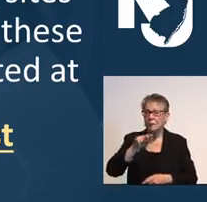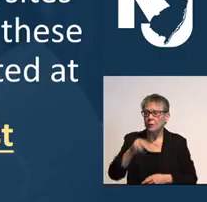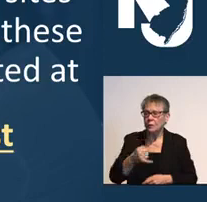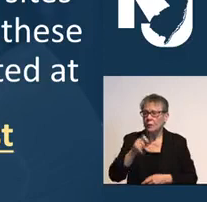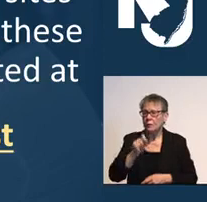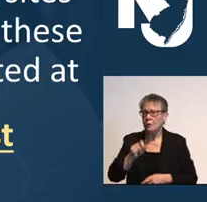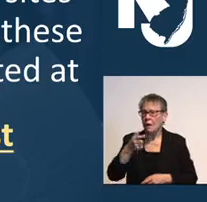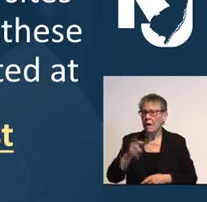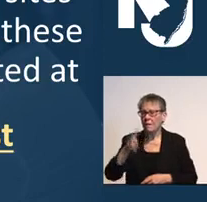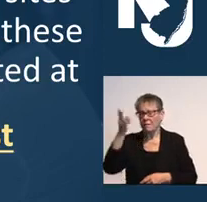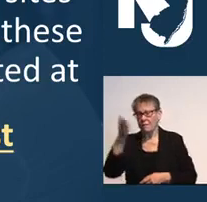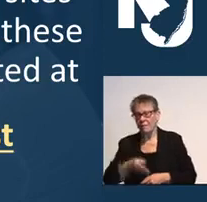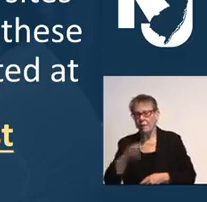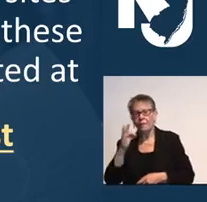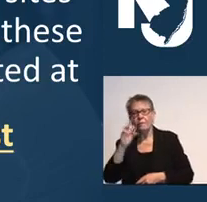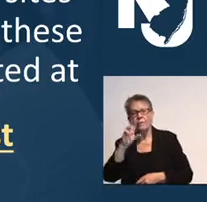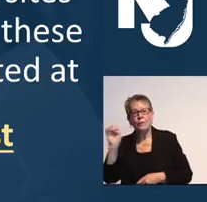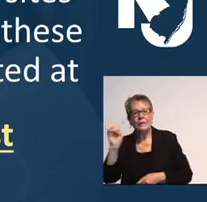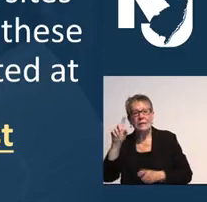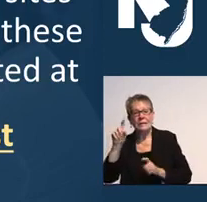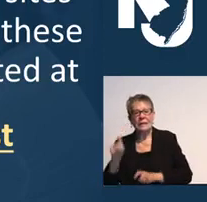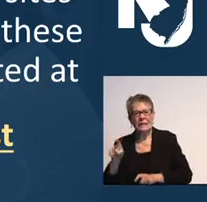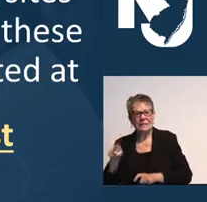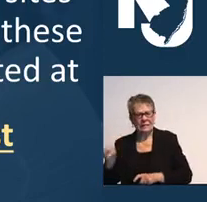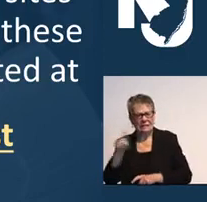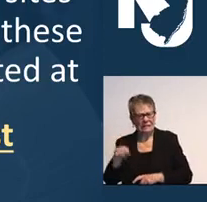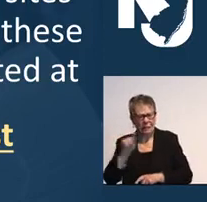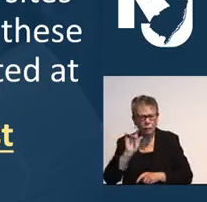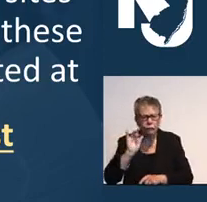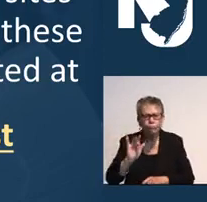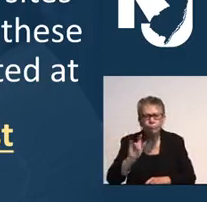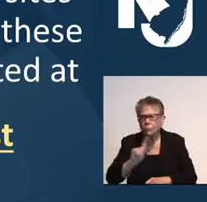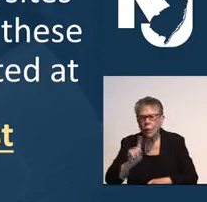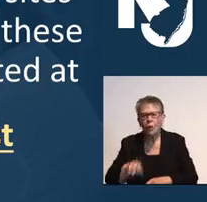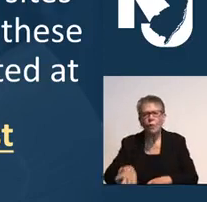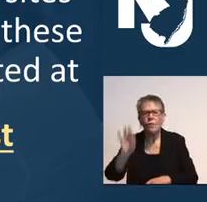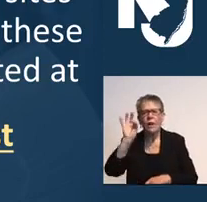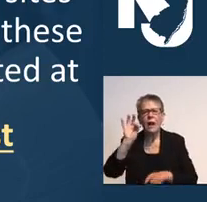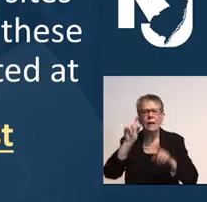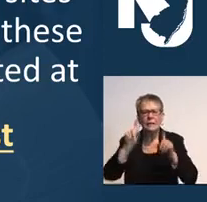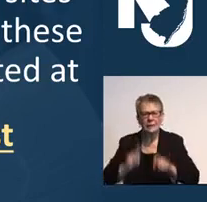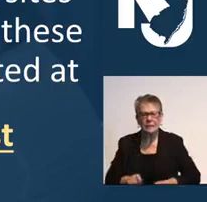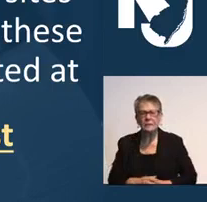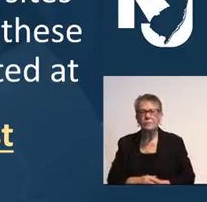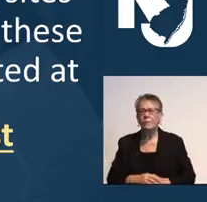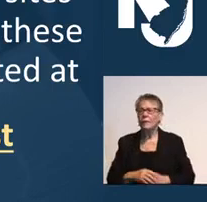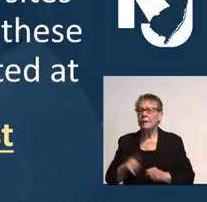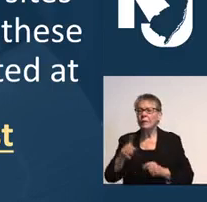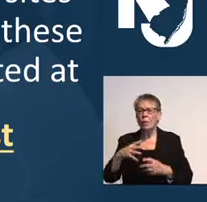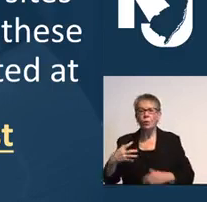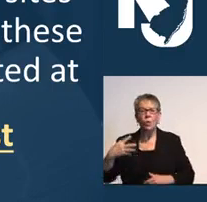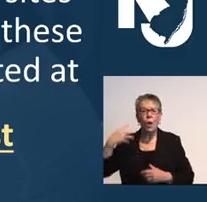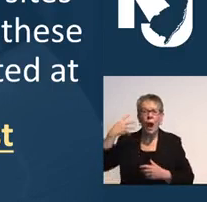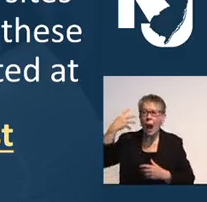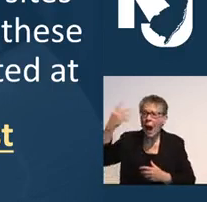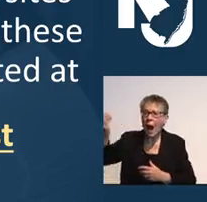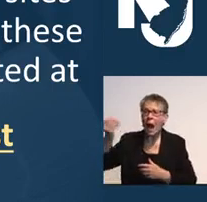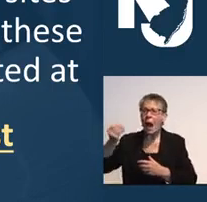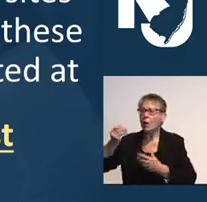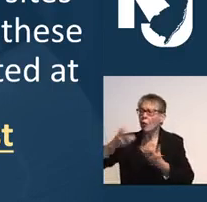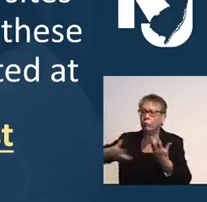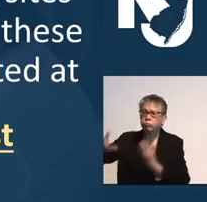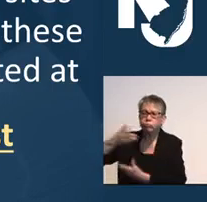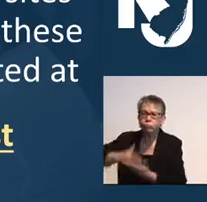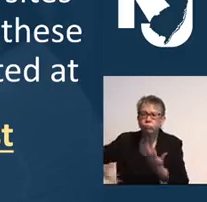works. If you are out at a gathering and are in a crowded place, especially indoors, and especially if you don't know the vaccination